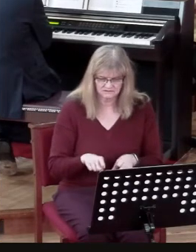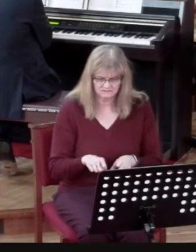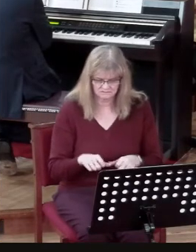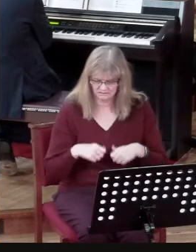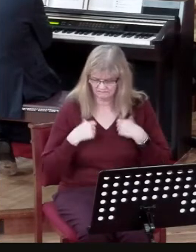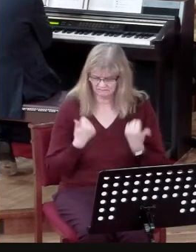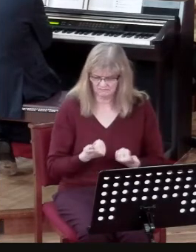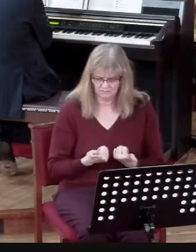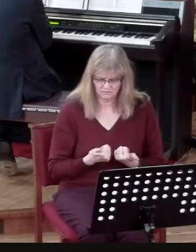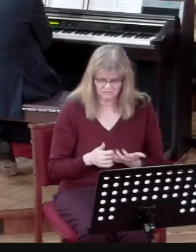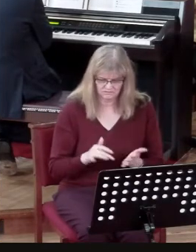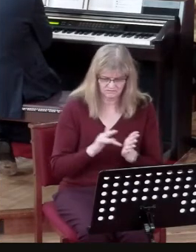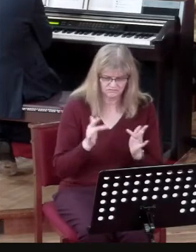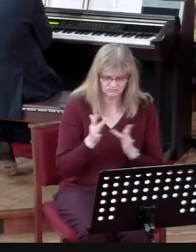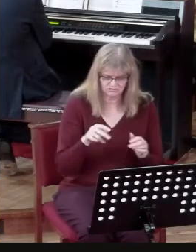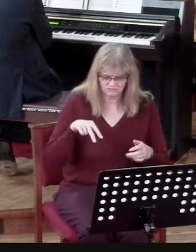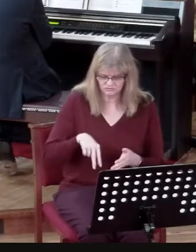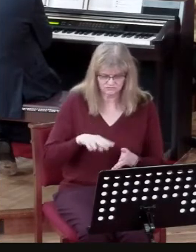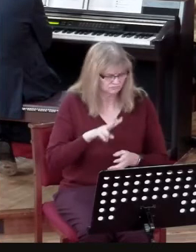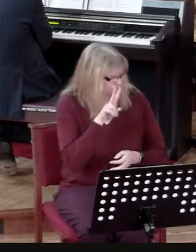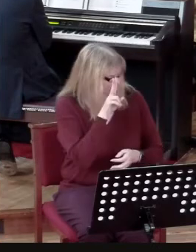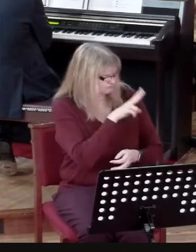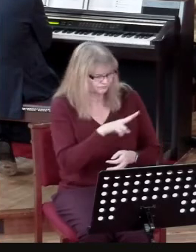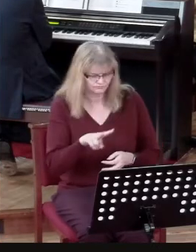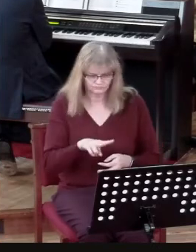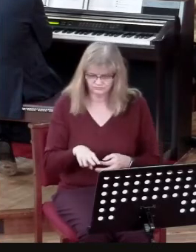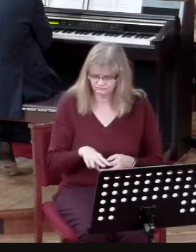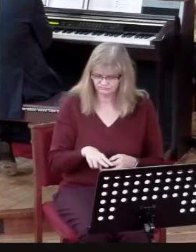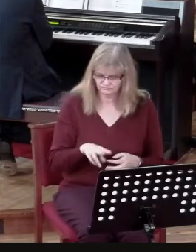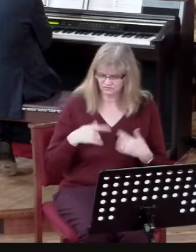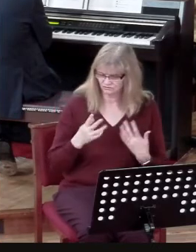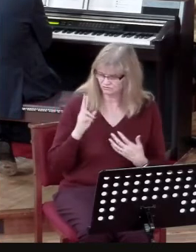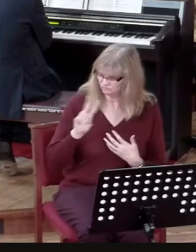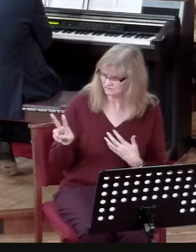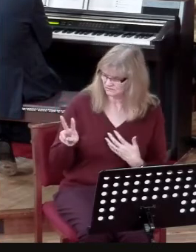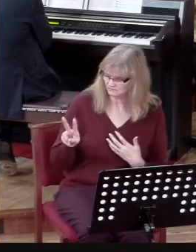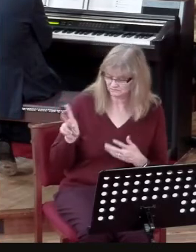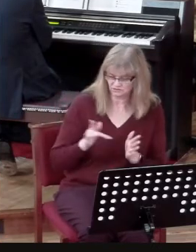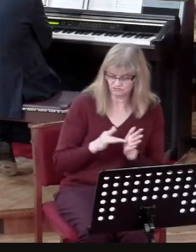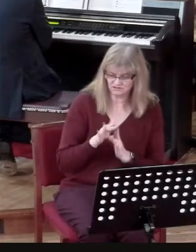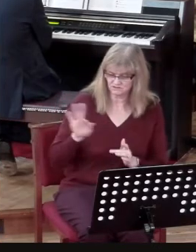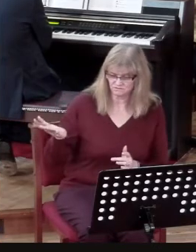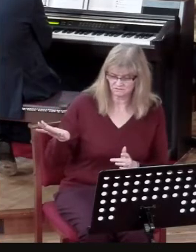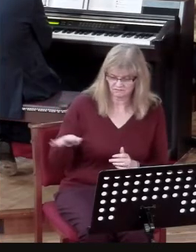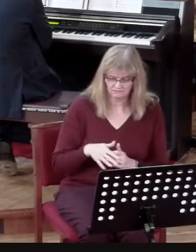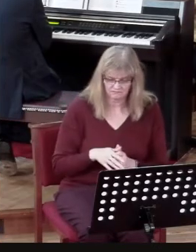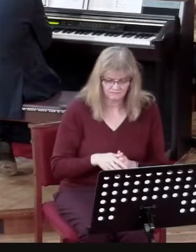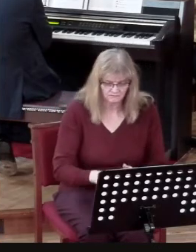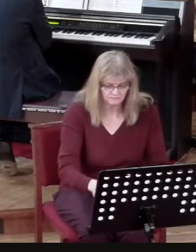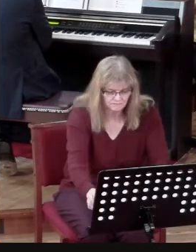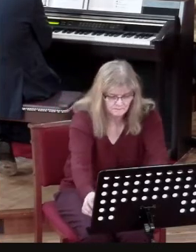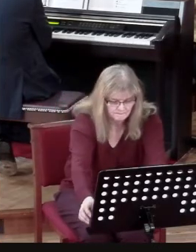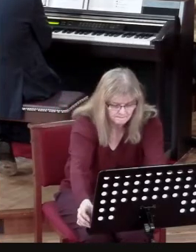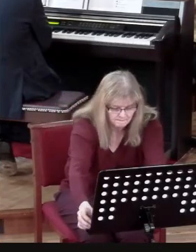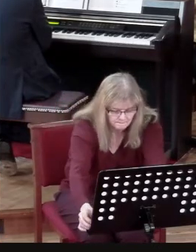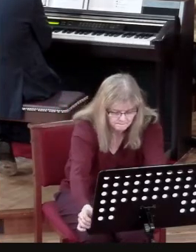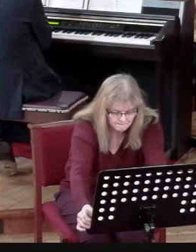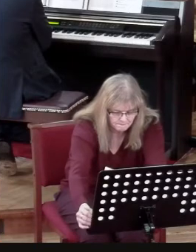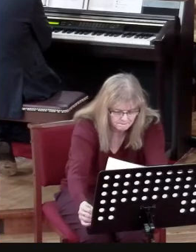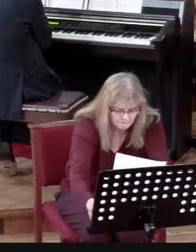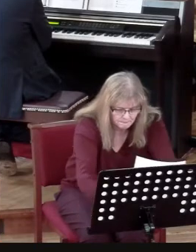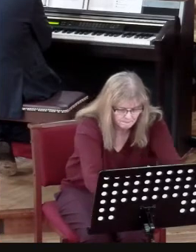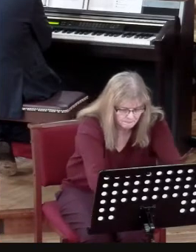morning, Jesus stood on the shore, but the disciples did not realize that it was Jesus. He called out to them, friends, haven't